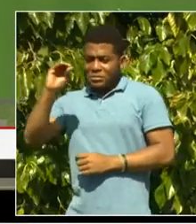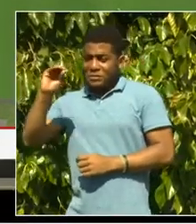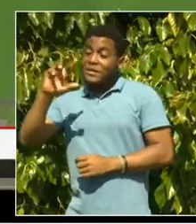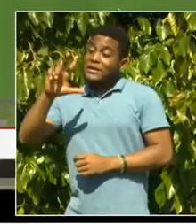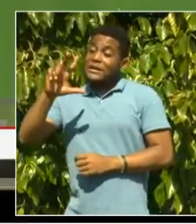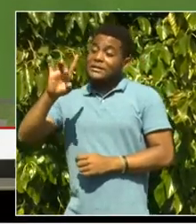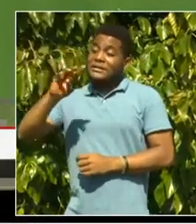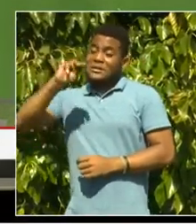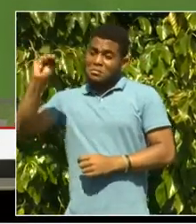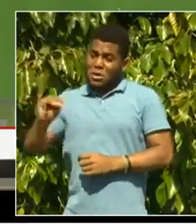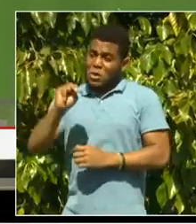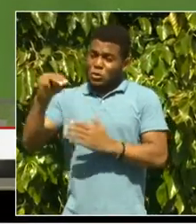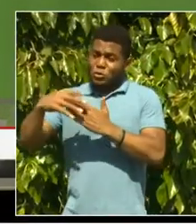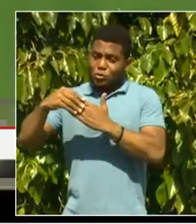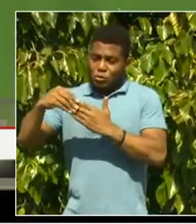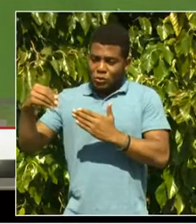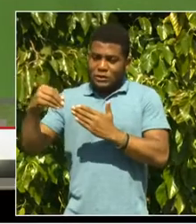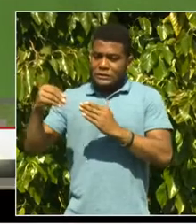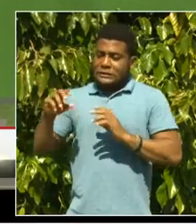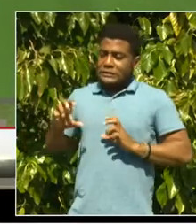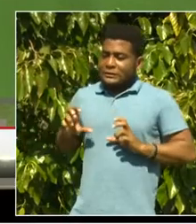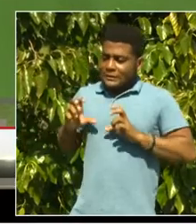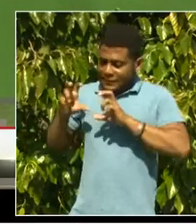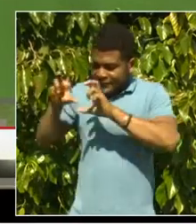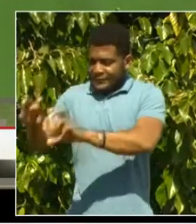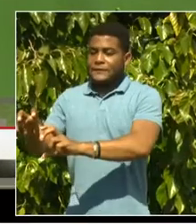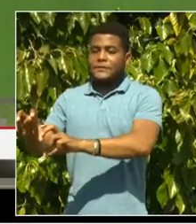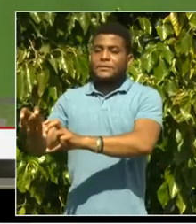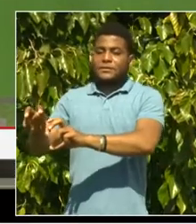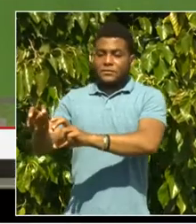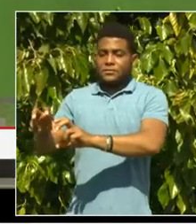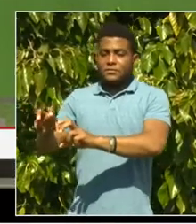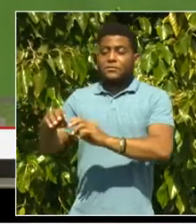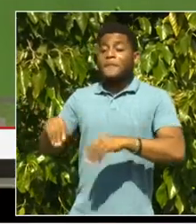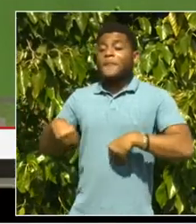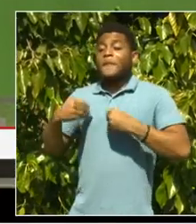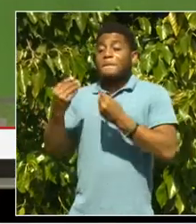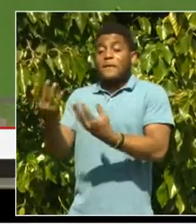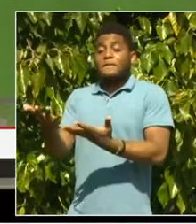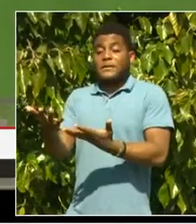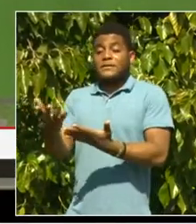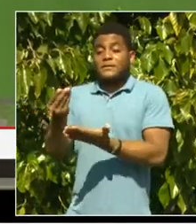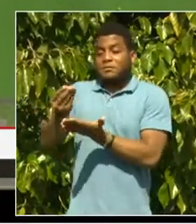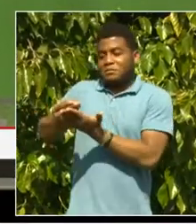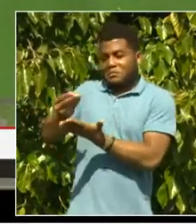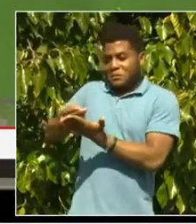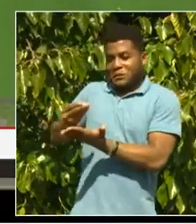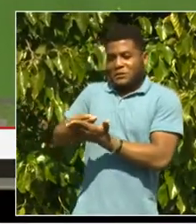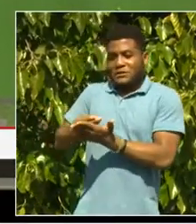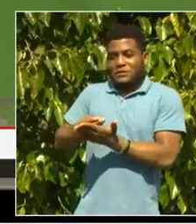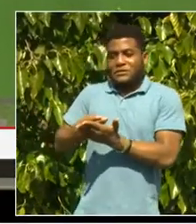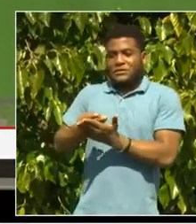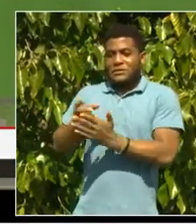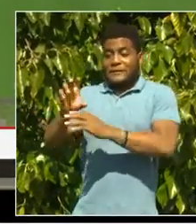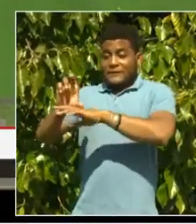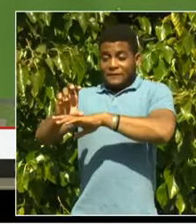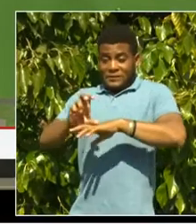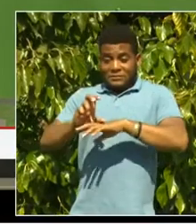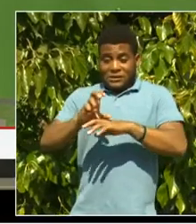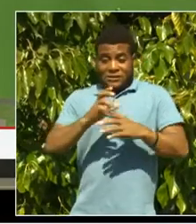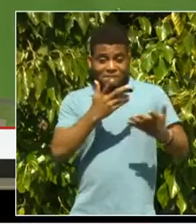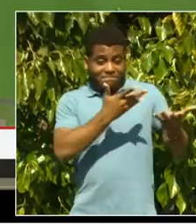our neighborhood prosperity fund to provide capital investments to grocery stores and sit-down